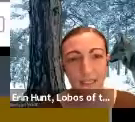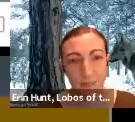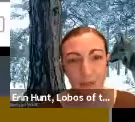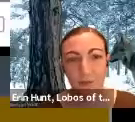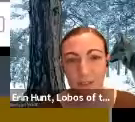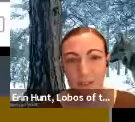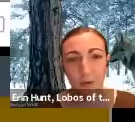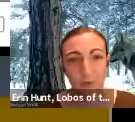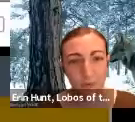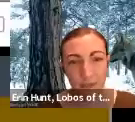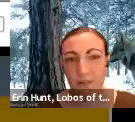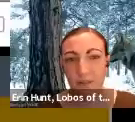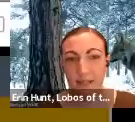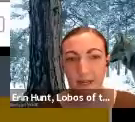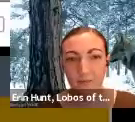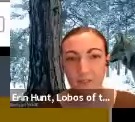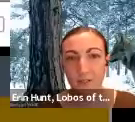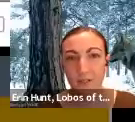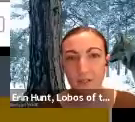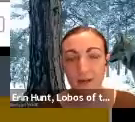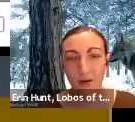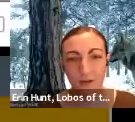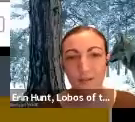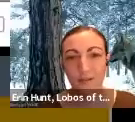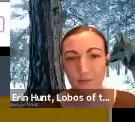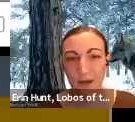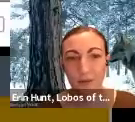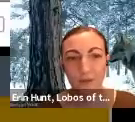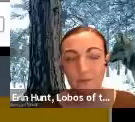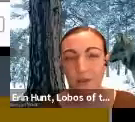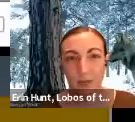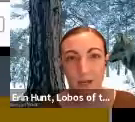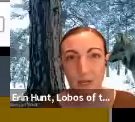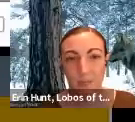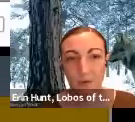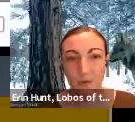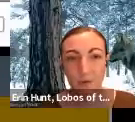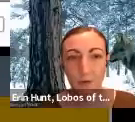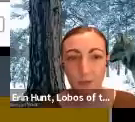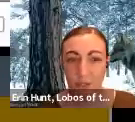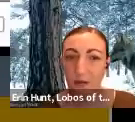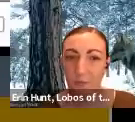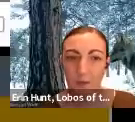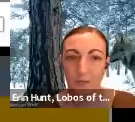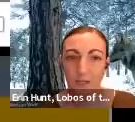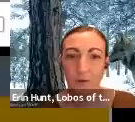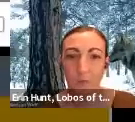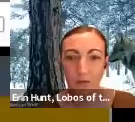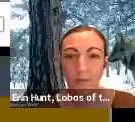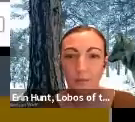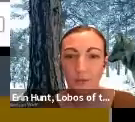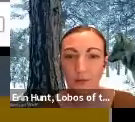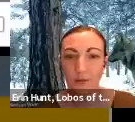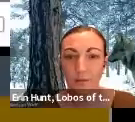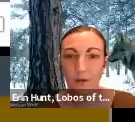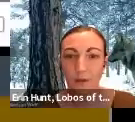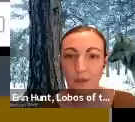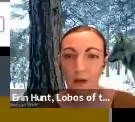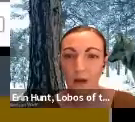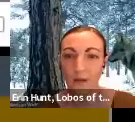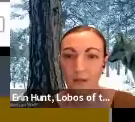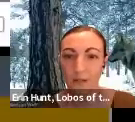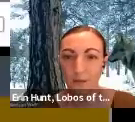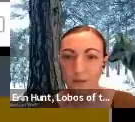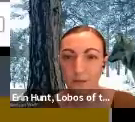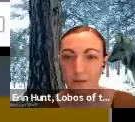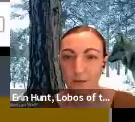region. And this benefits both residents and visitors and honors the values of the many people who appreciate wolves and want them to recover in